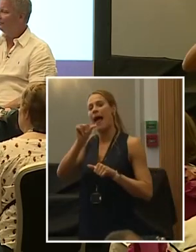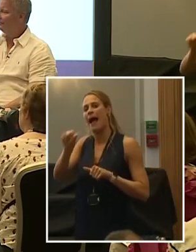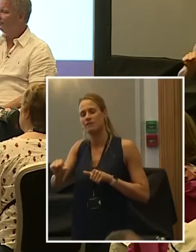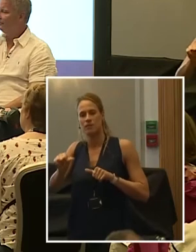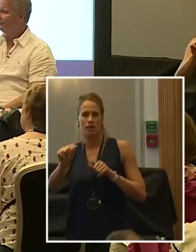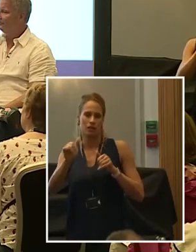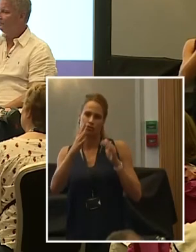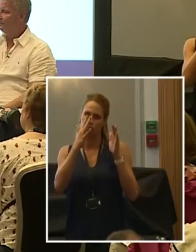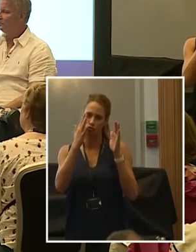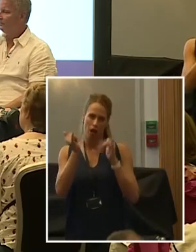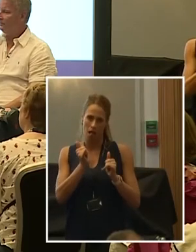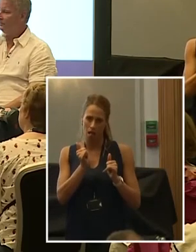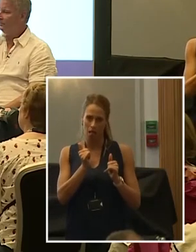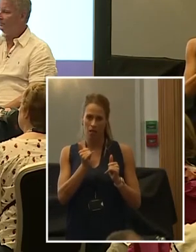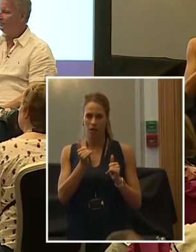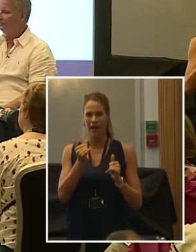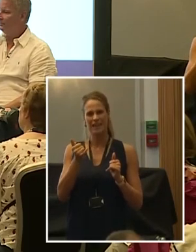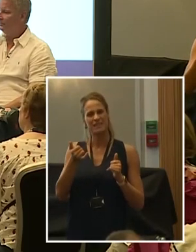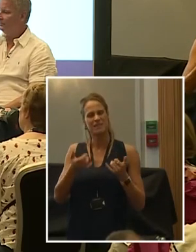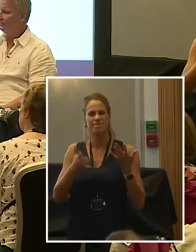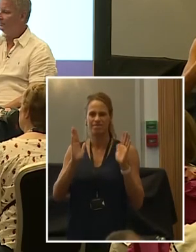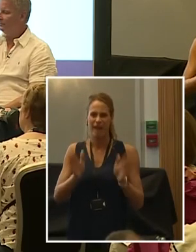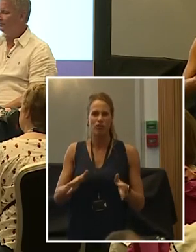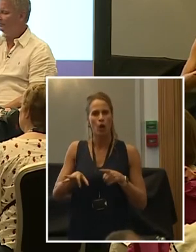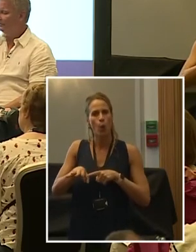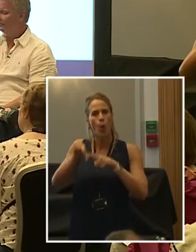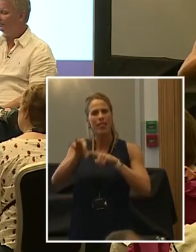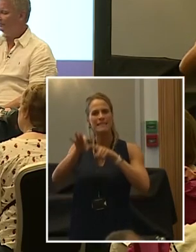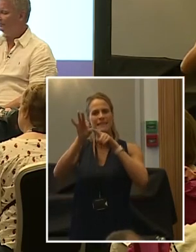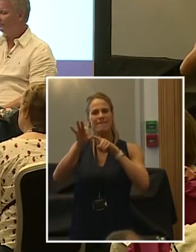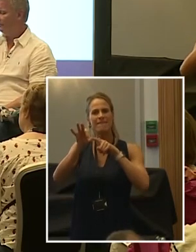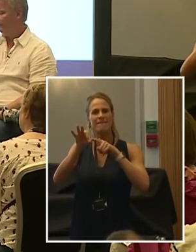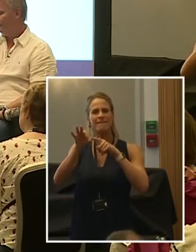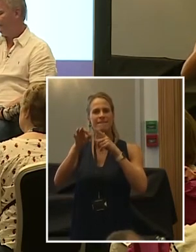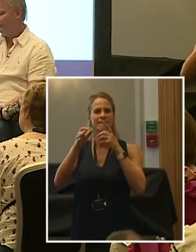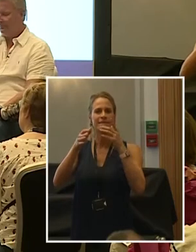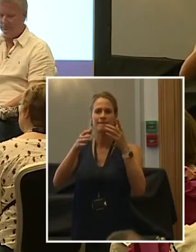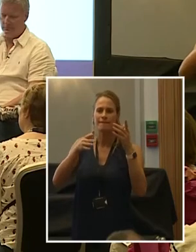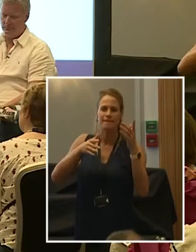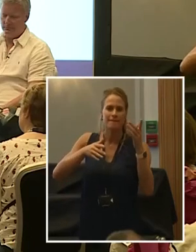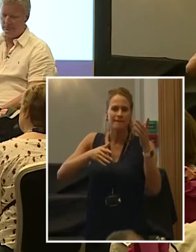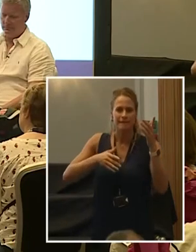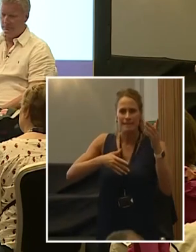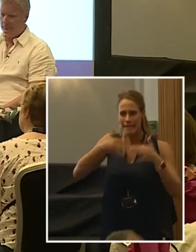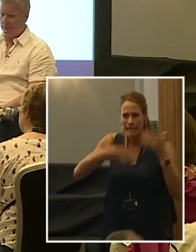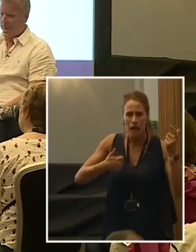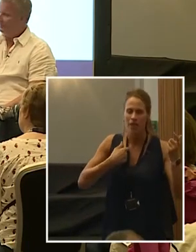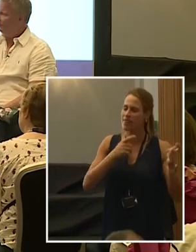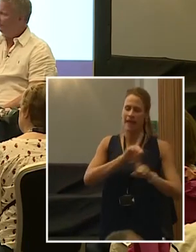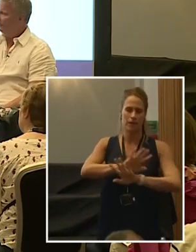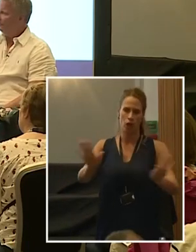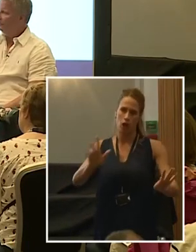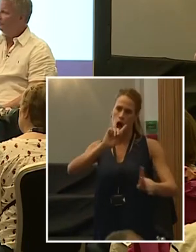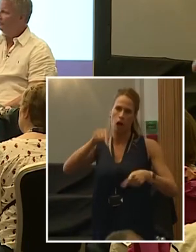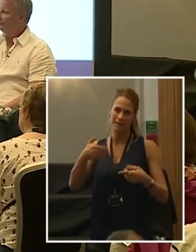find out your experiences and how you have feel that the experience of the trial was or how your vision is afterwards, then no. But if the next trial is